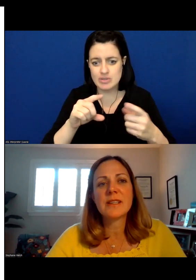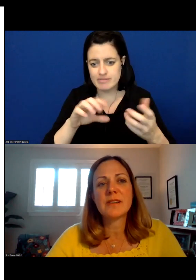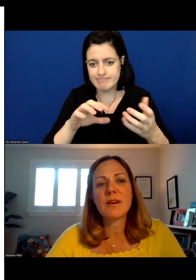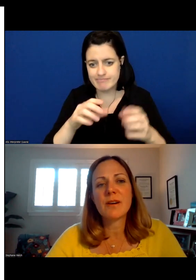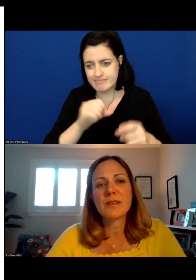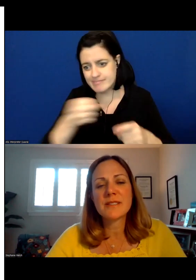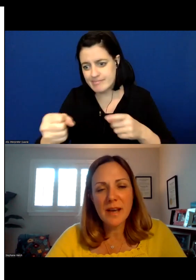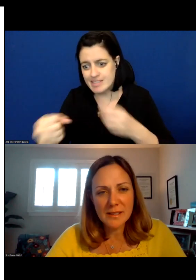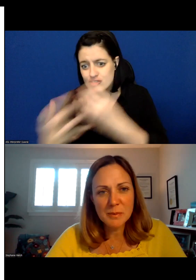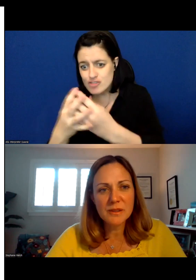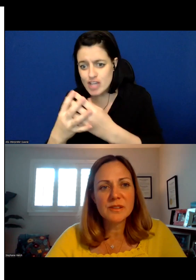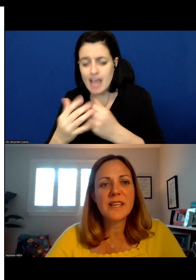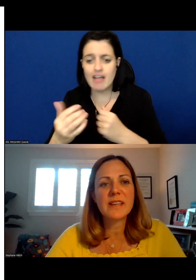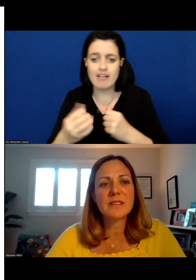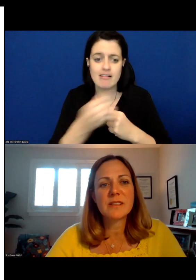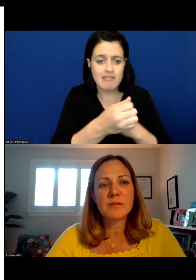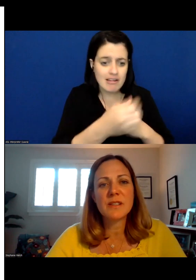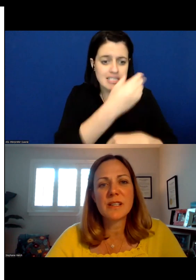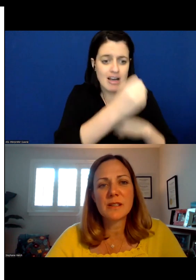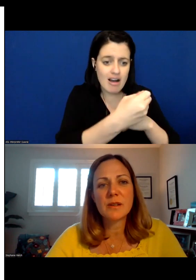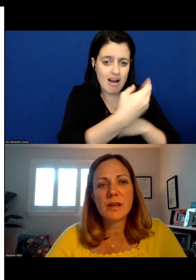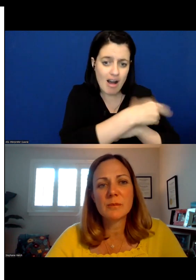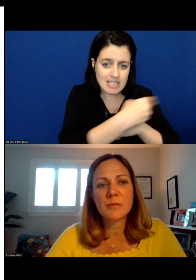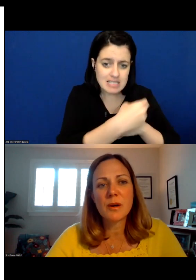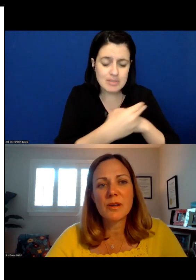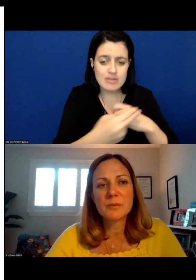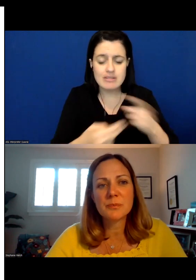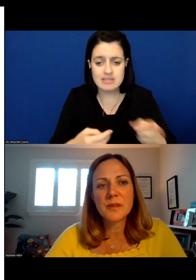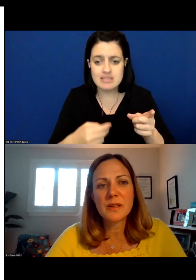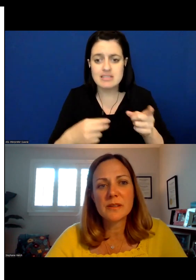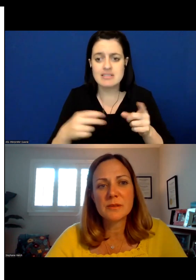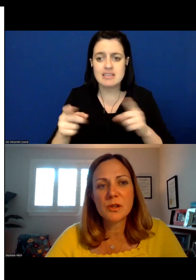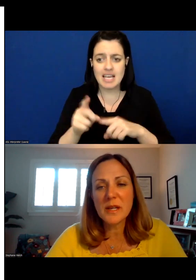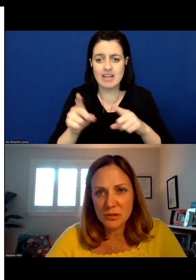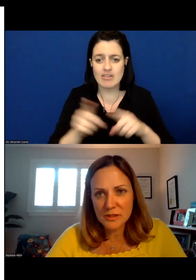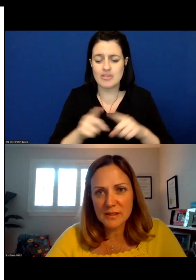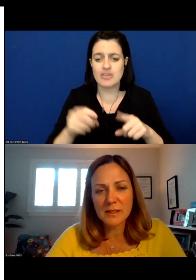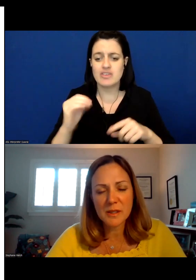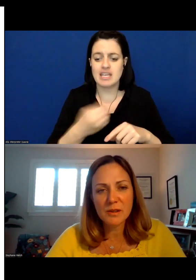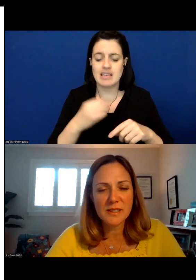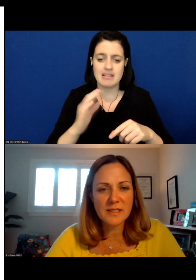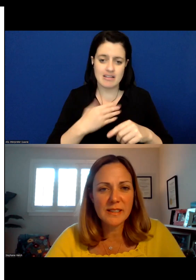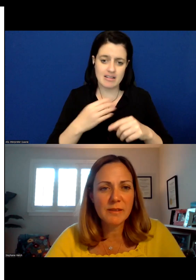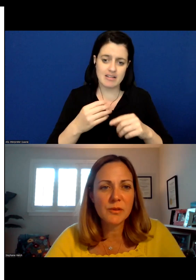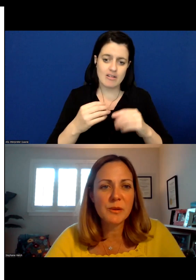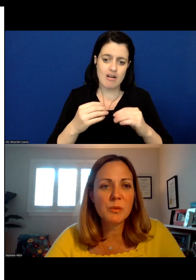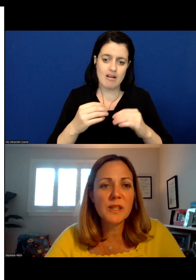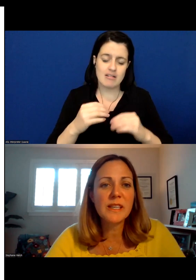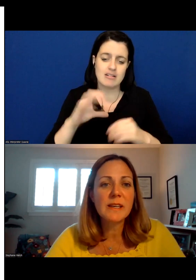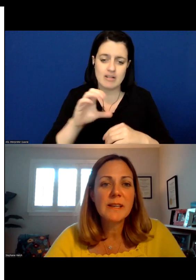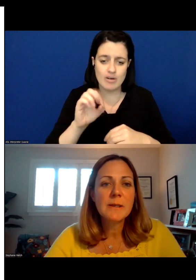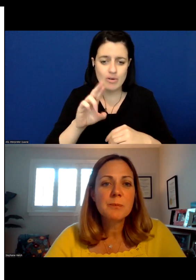jails, in our state hospitals, and even in our correctional system here at the state level.